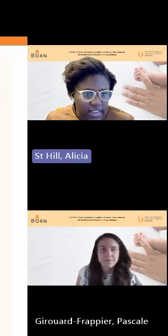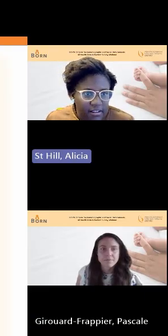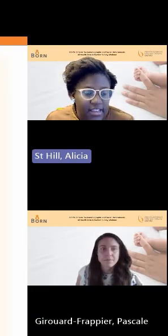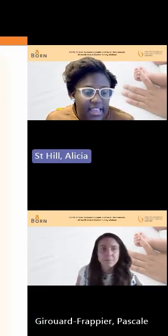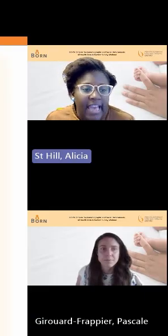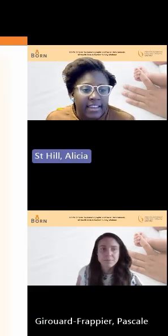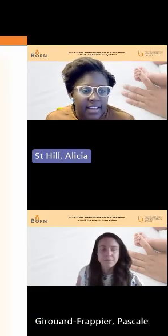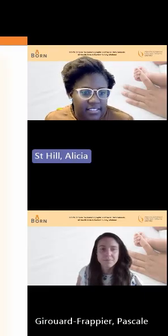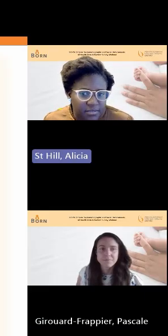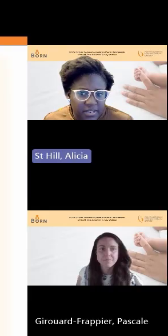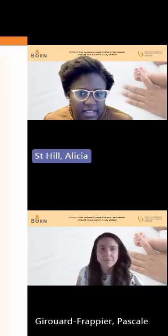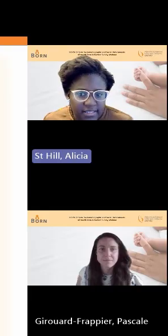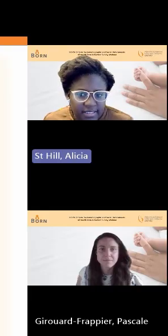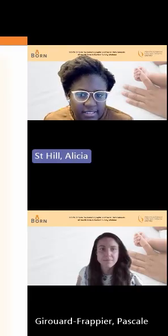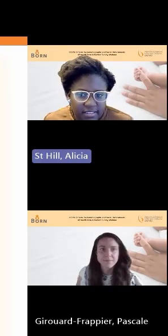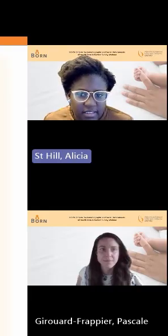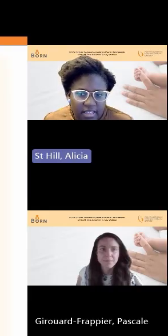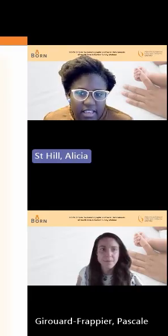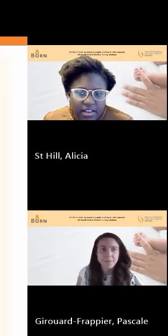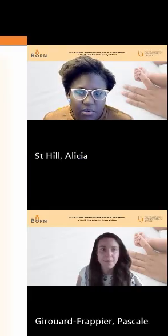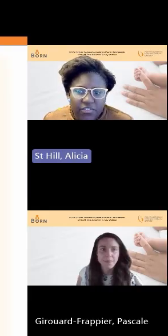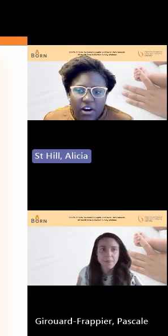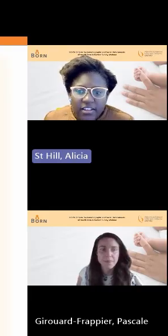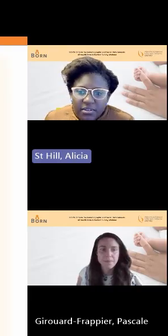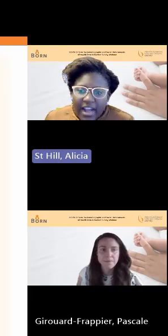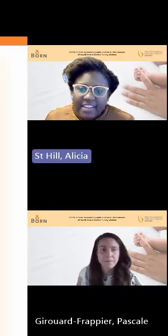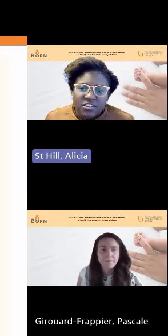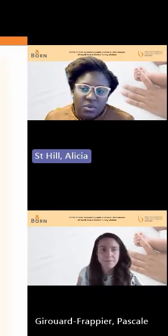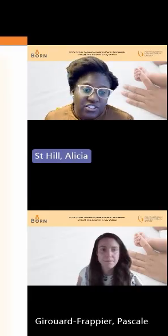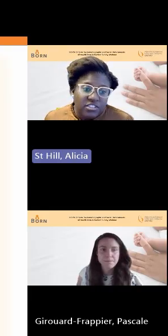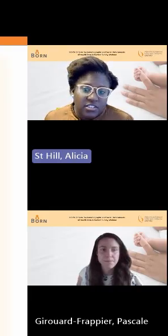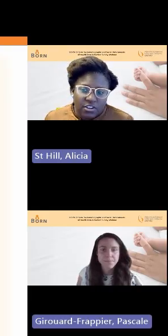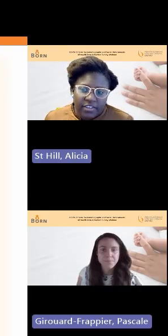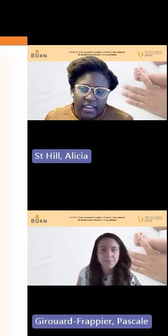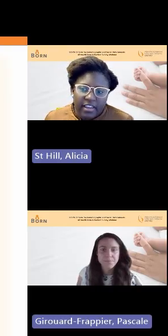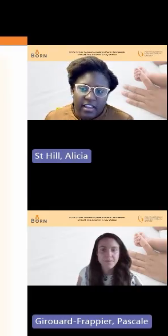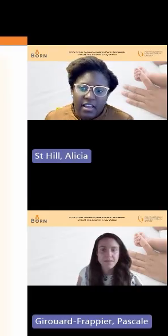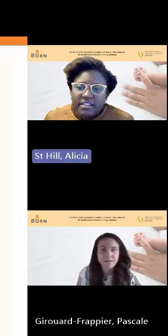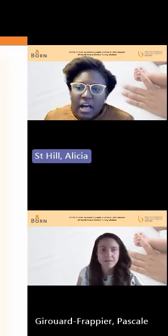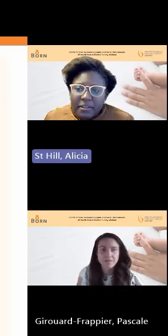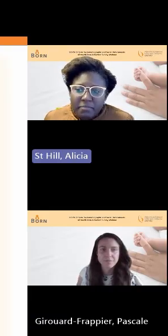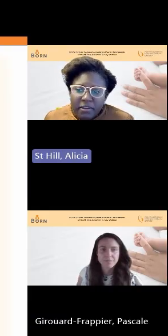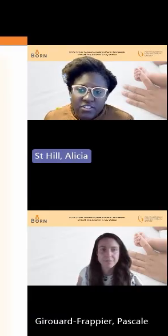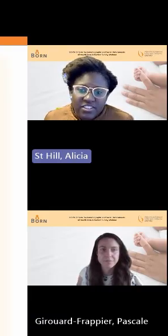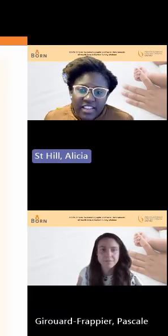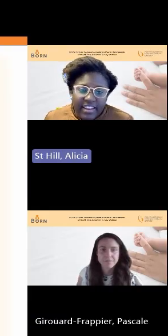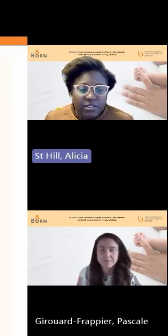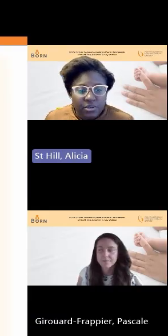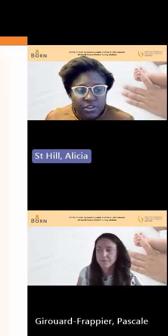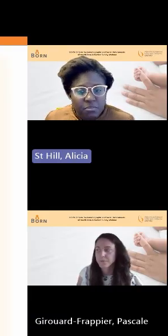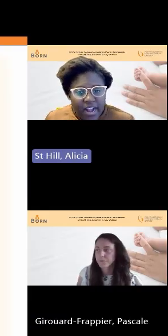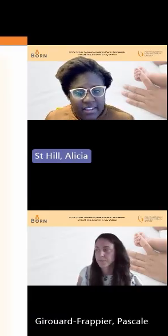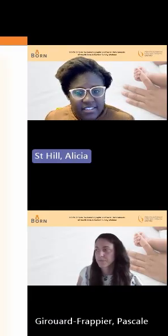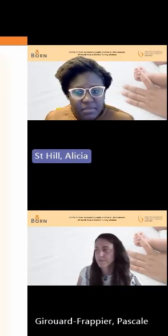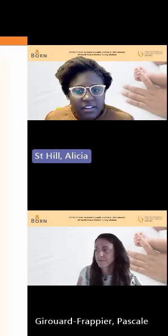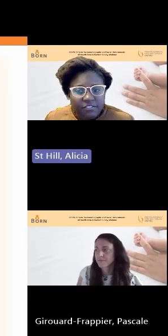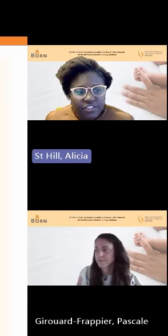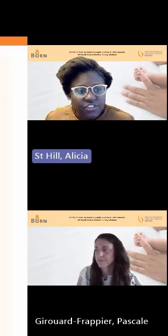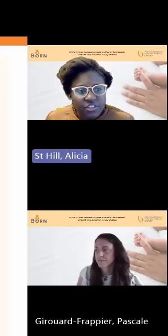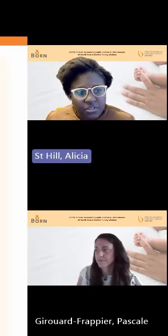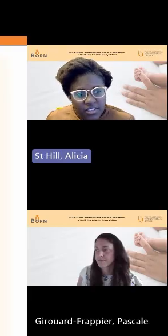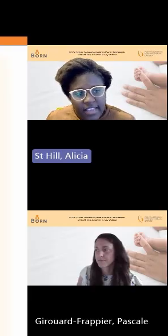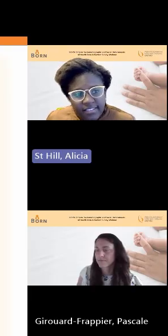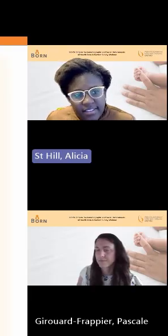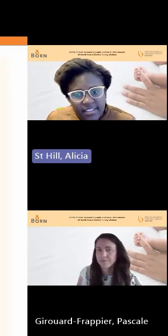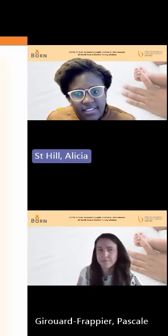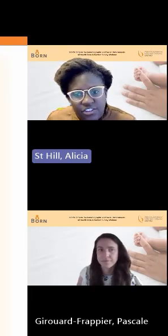in patient care and health system analyses. We've also asked questions in the survey to help us better understand how you or your practice might